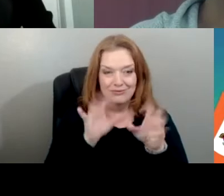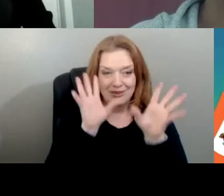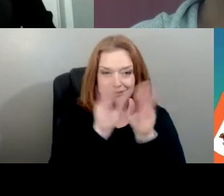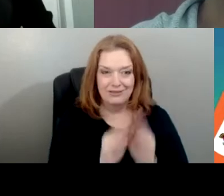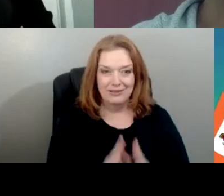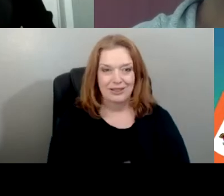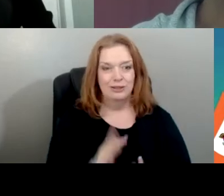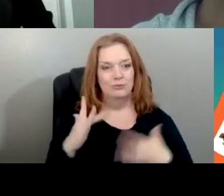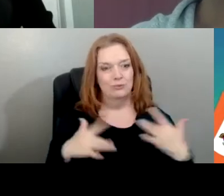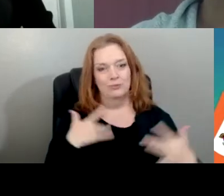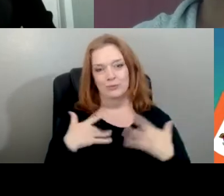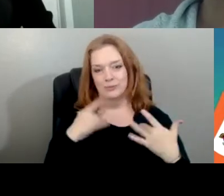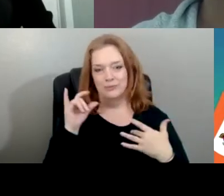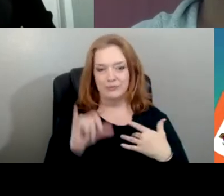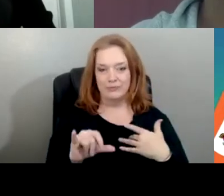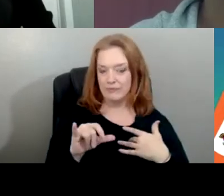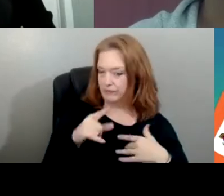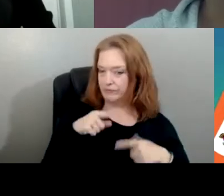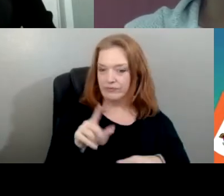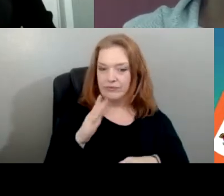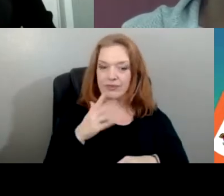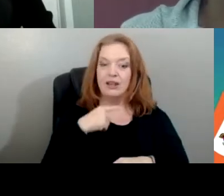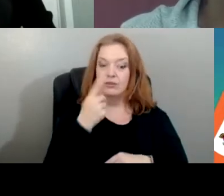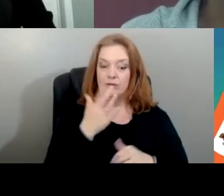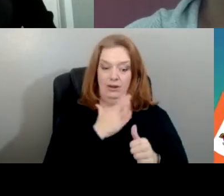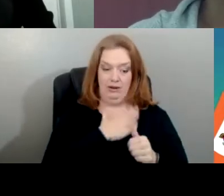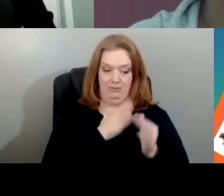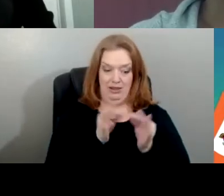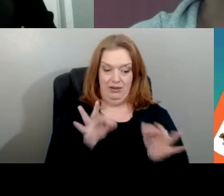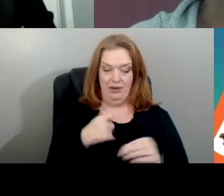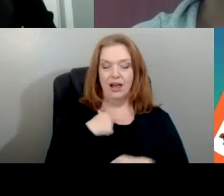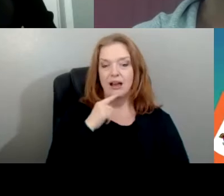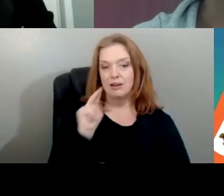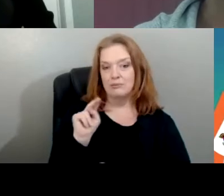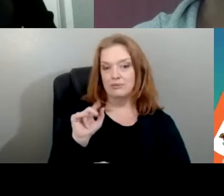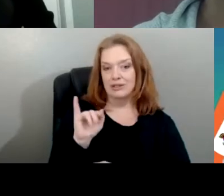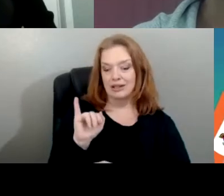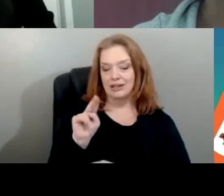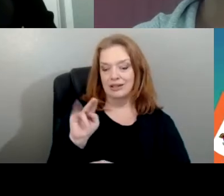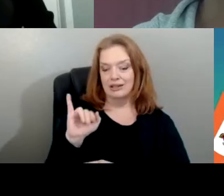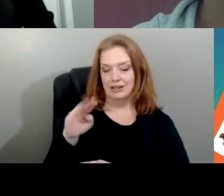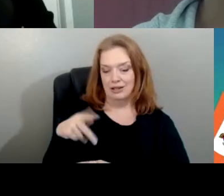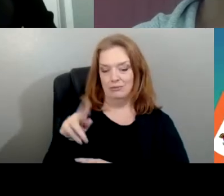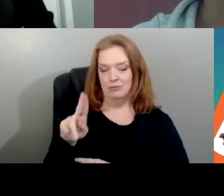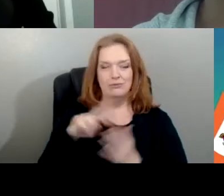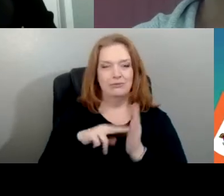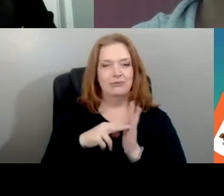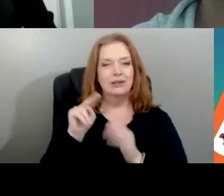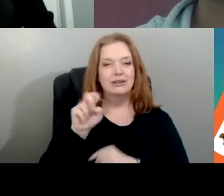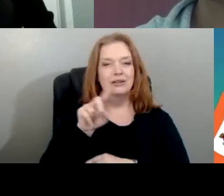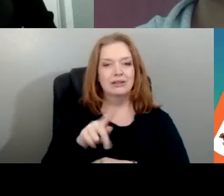presentations. I told you in my Indigenous language that I am Nimiipuu, or of the Nez Perce Nation. I am a descendant of